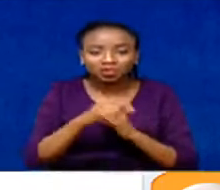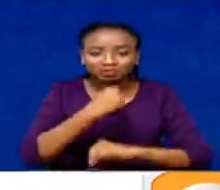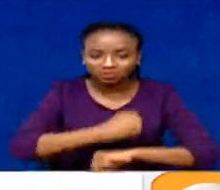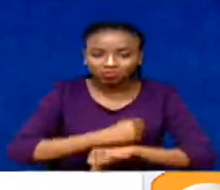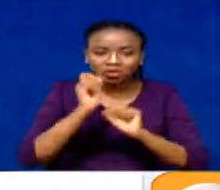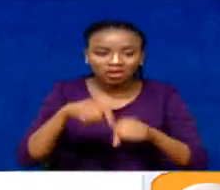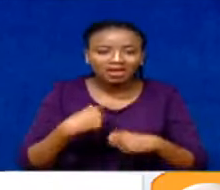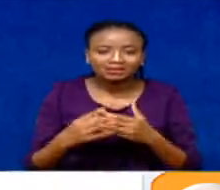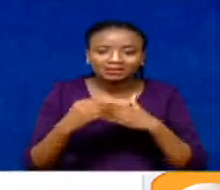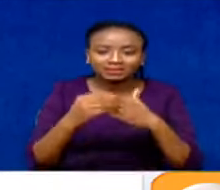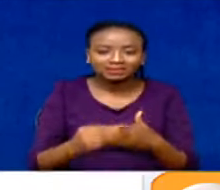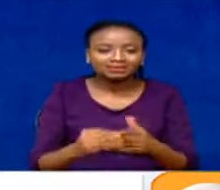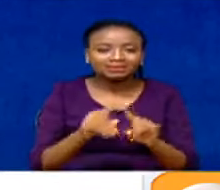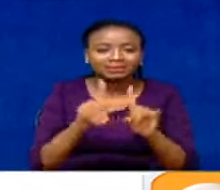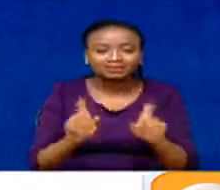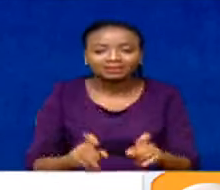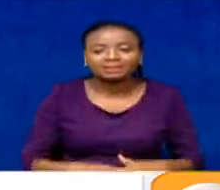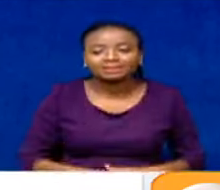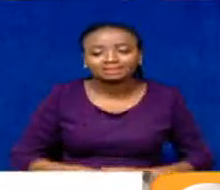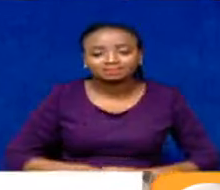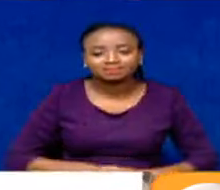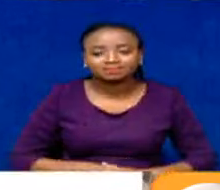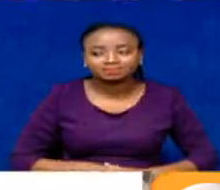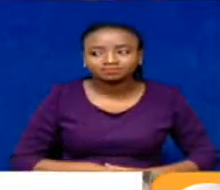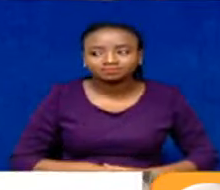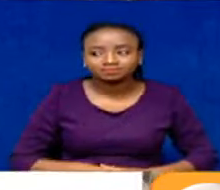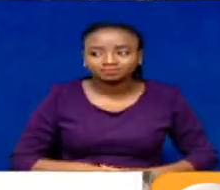lead in the national exams. Take a look.